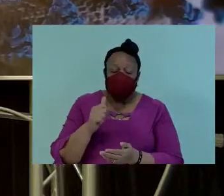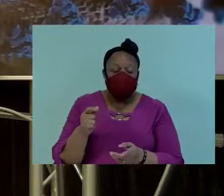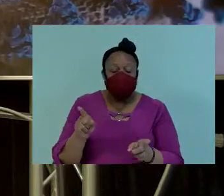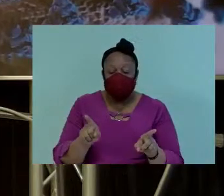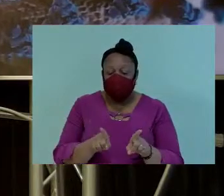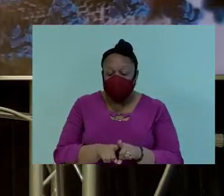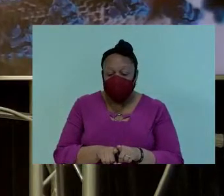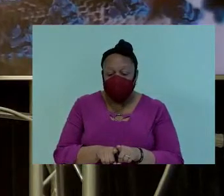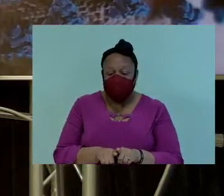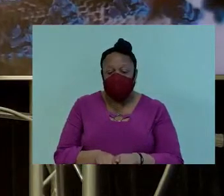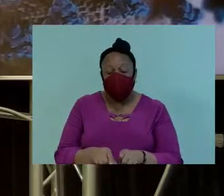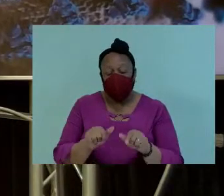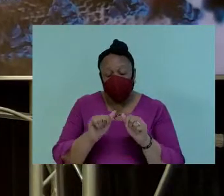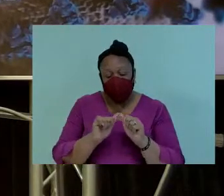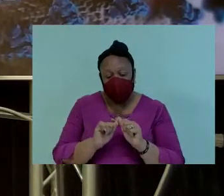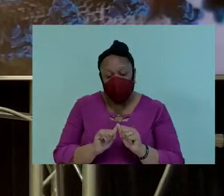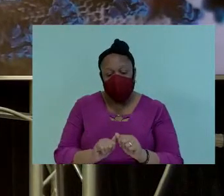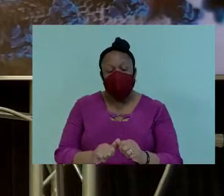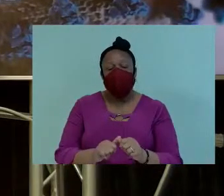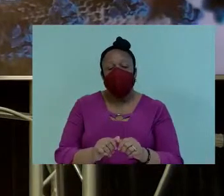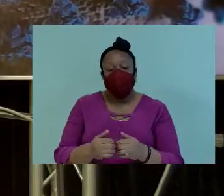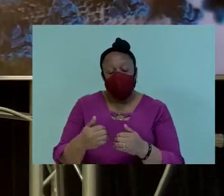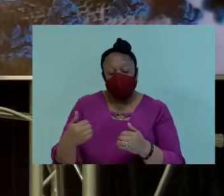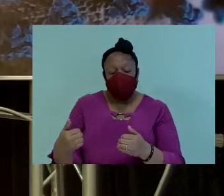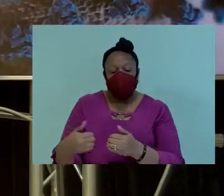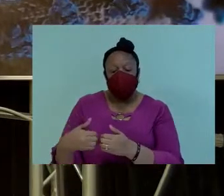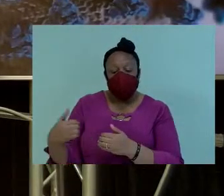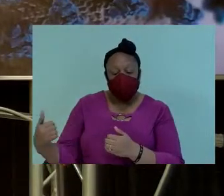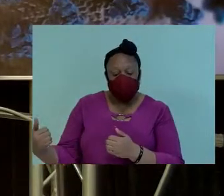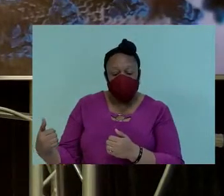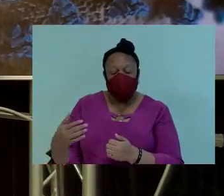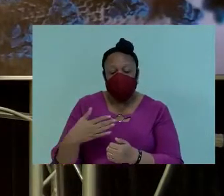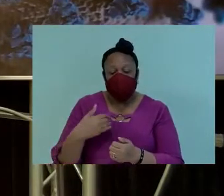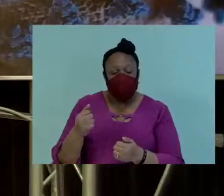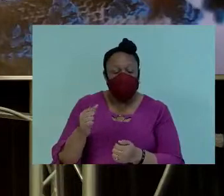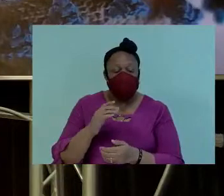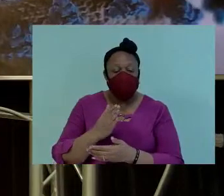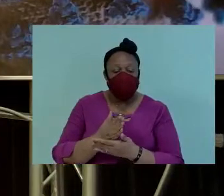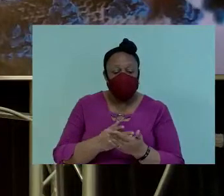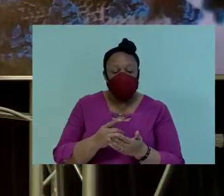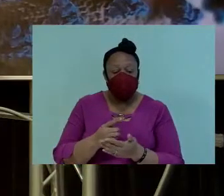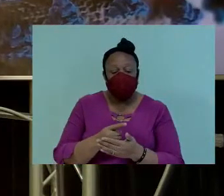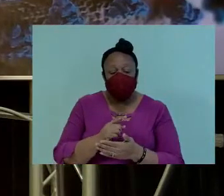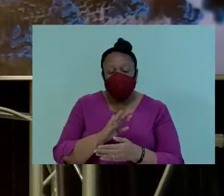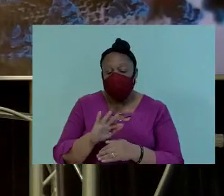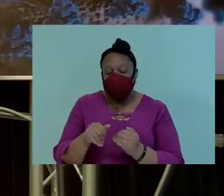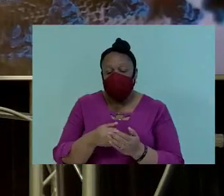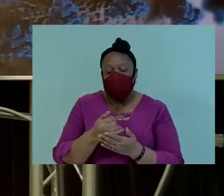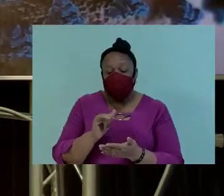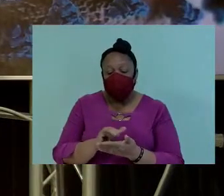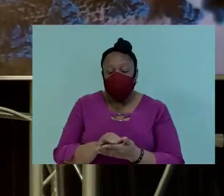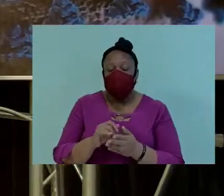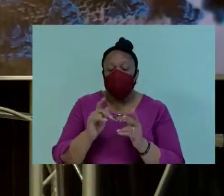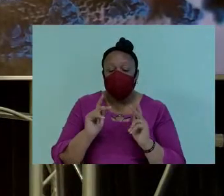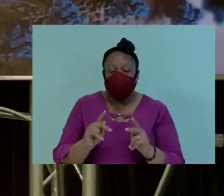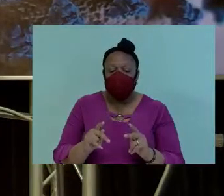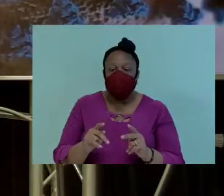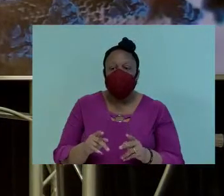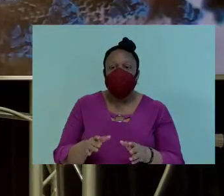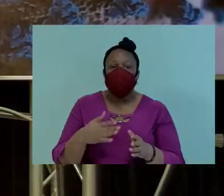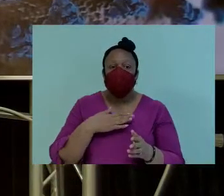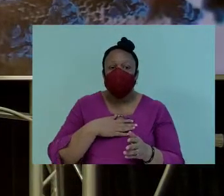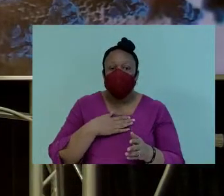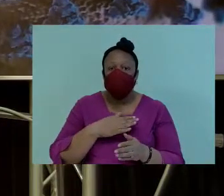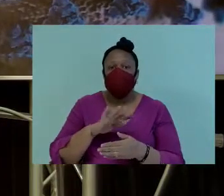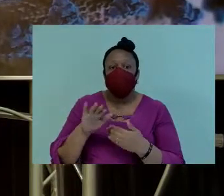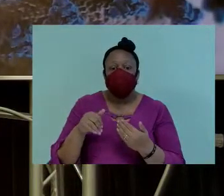prepare and be guided by the science and our medical professionals. So again, let me make that appeal to everyone to continue